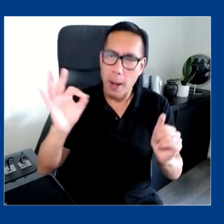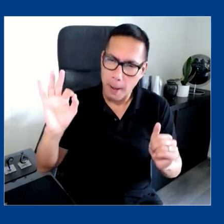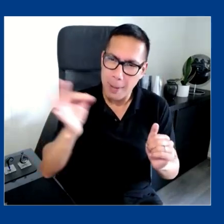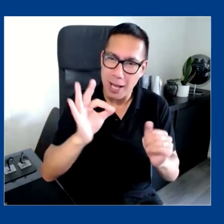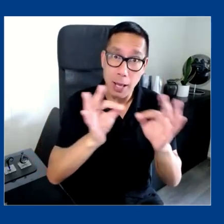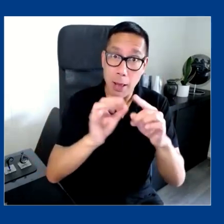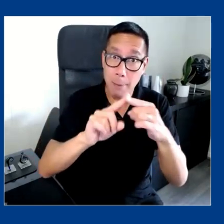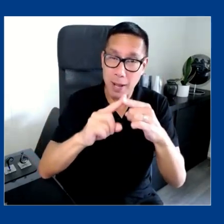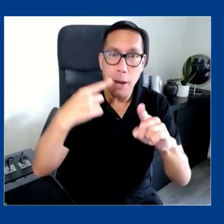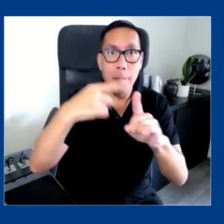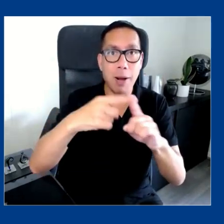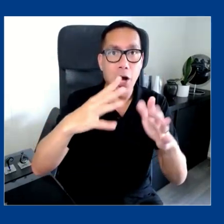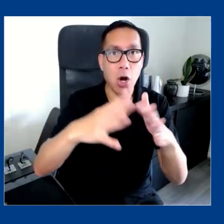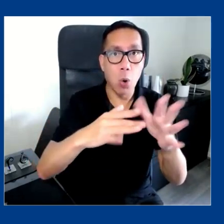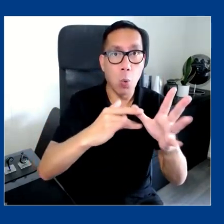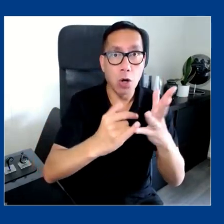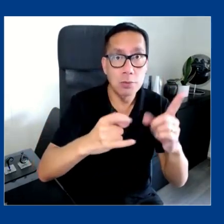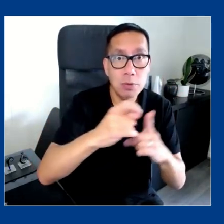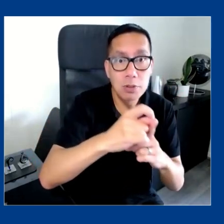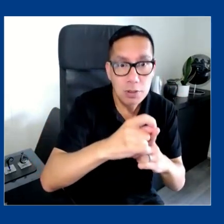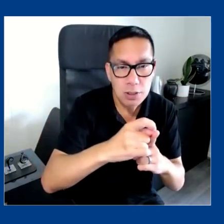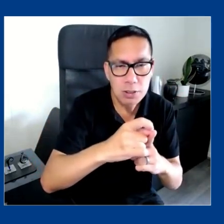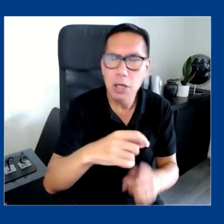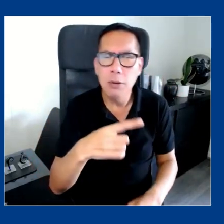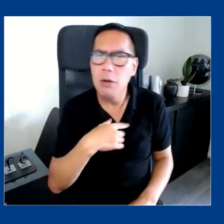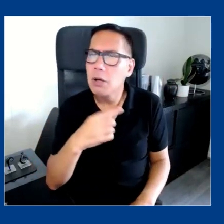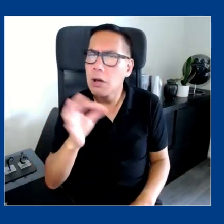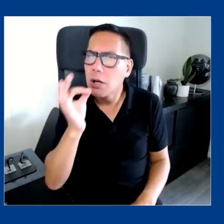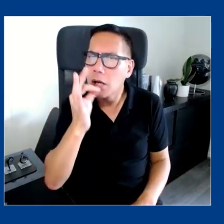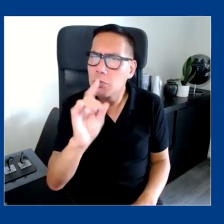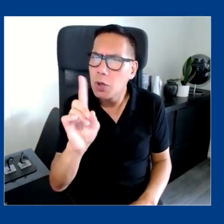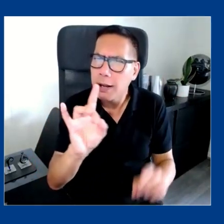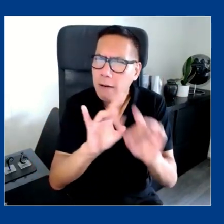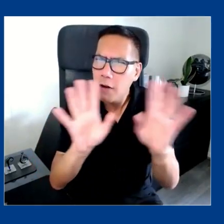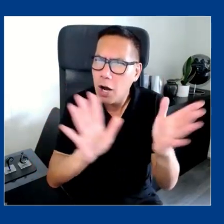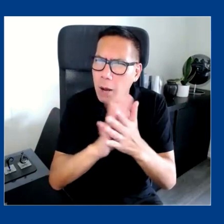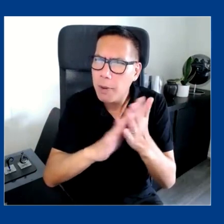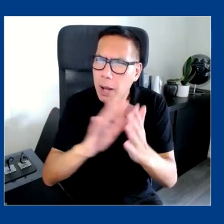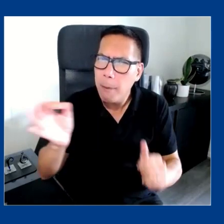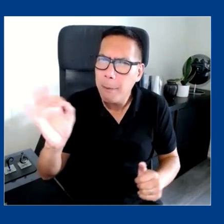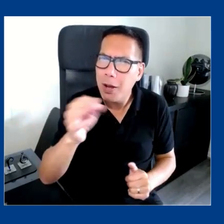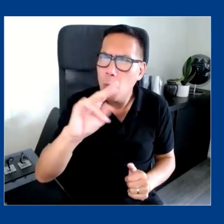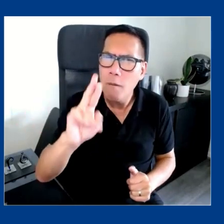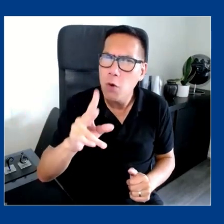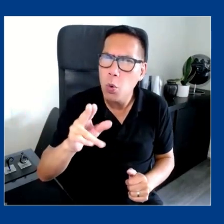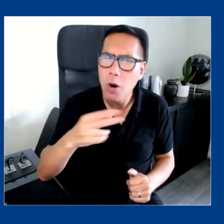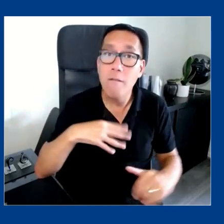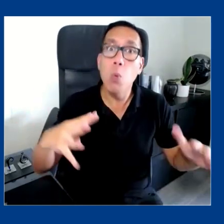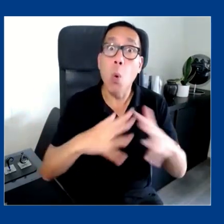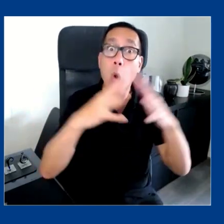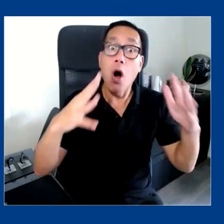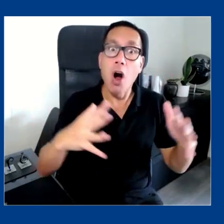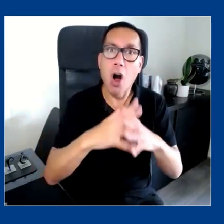They used the bees for what? For during the war against the enemy.